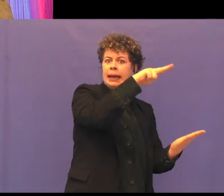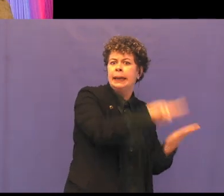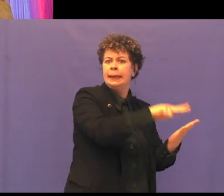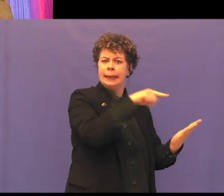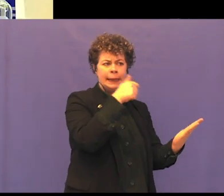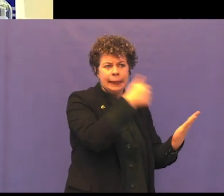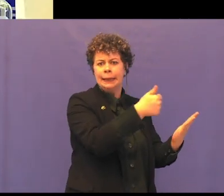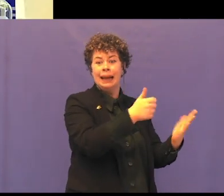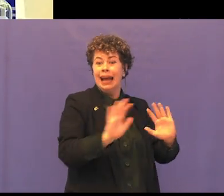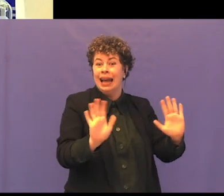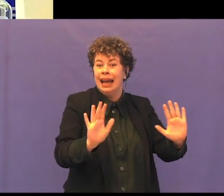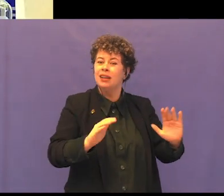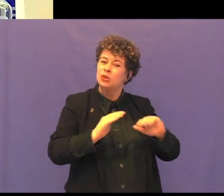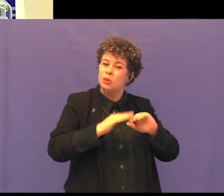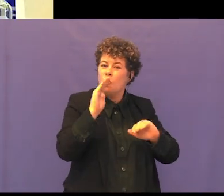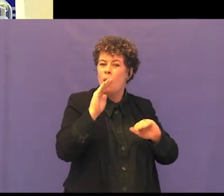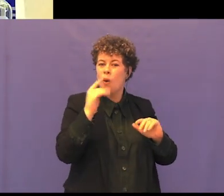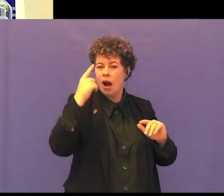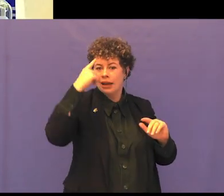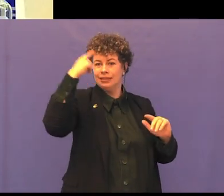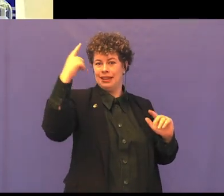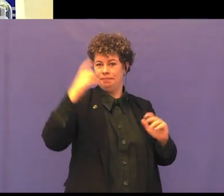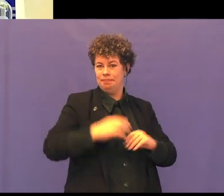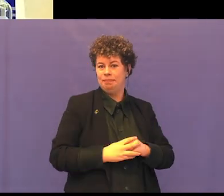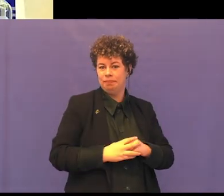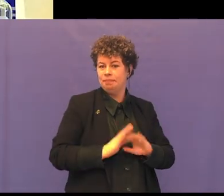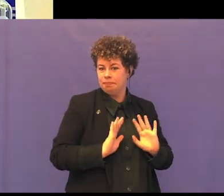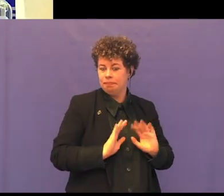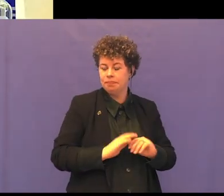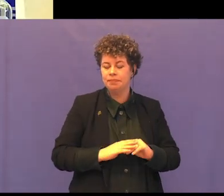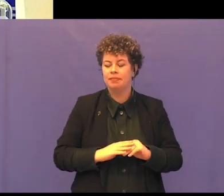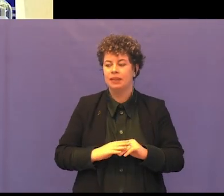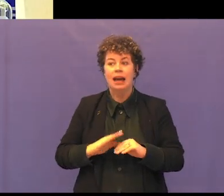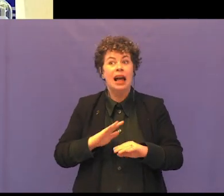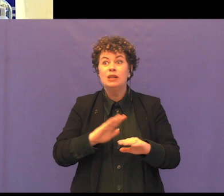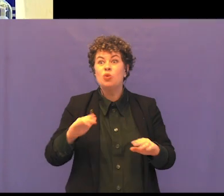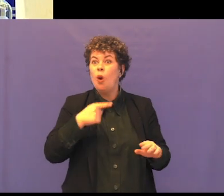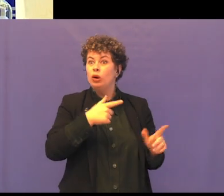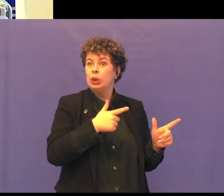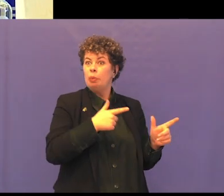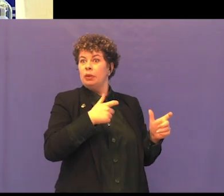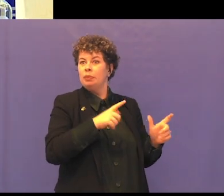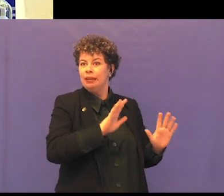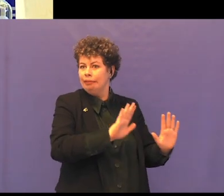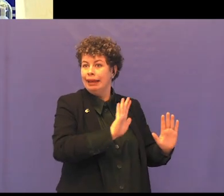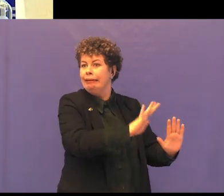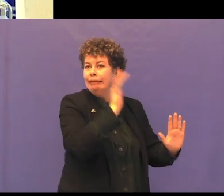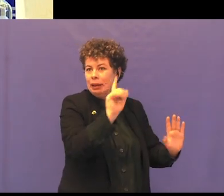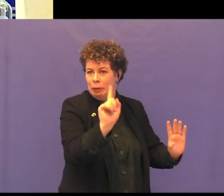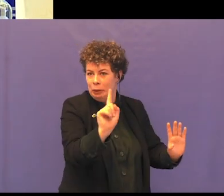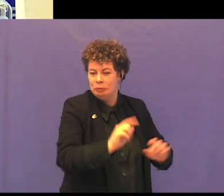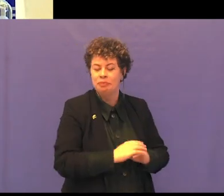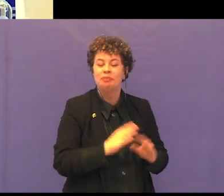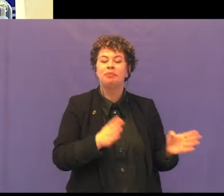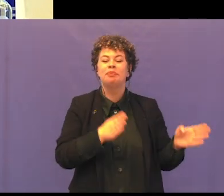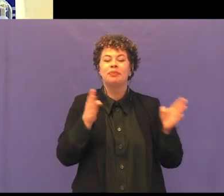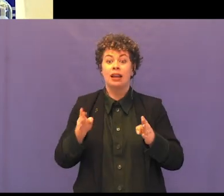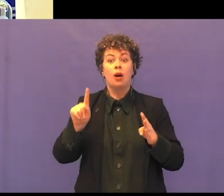really a shame because I could have sat here and asked you loads of questions, and we have a lot online. But we're talking about